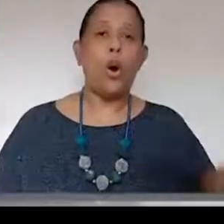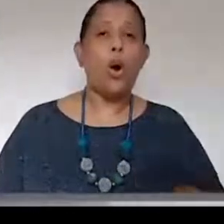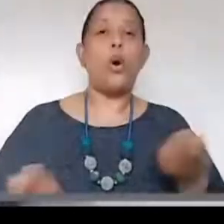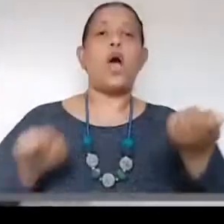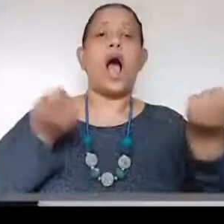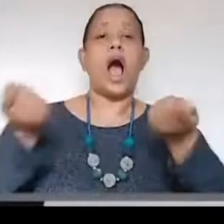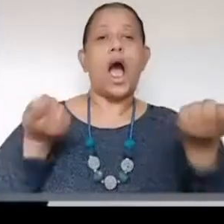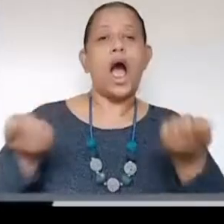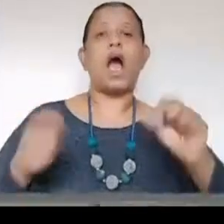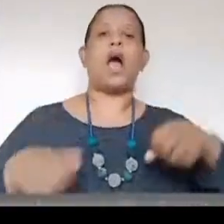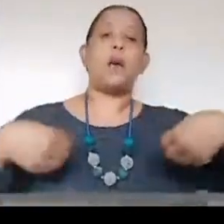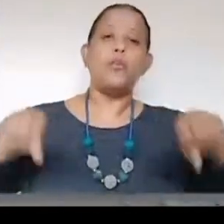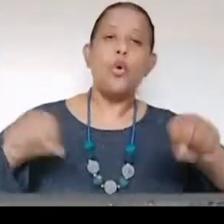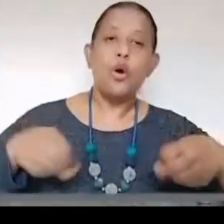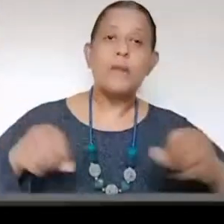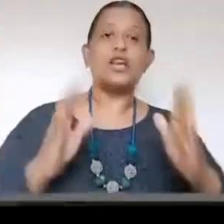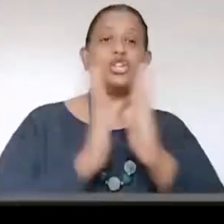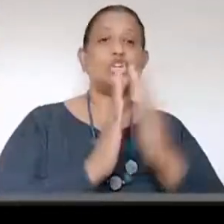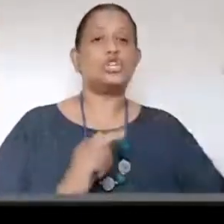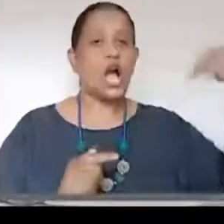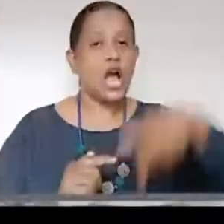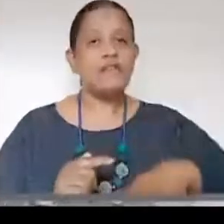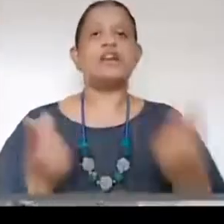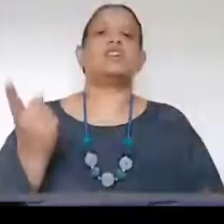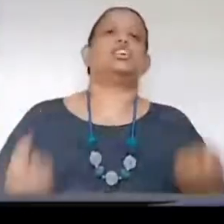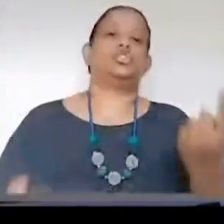boards. All vehicles will be checked upon arrival.